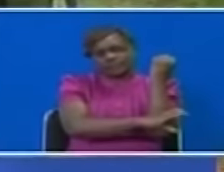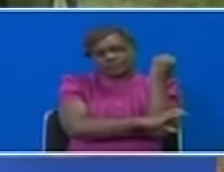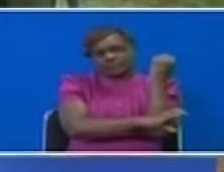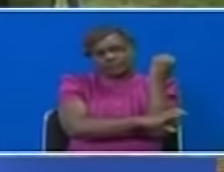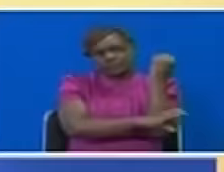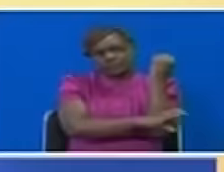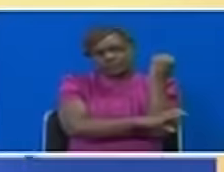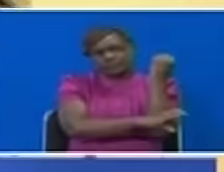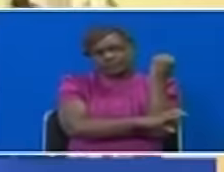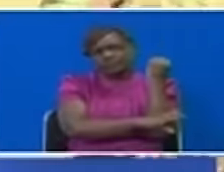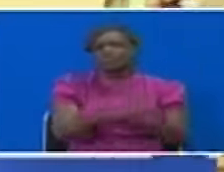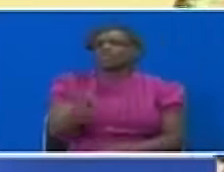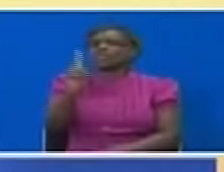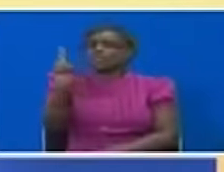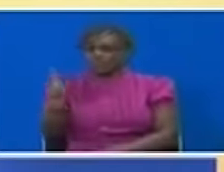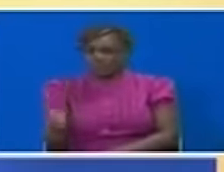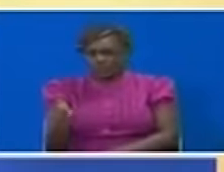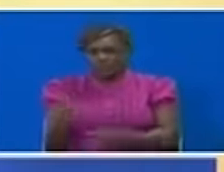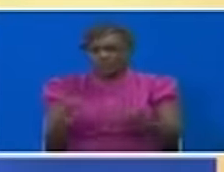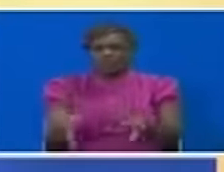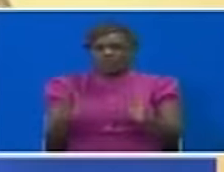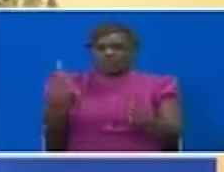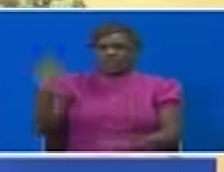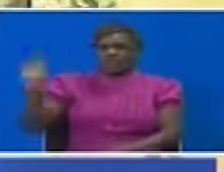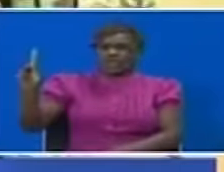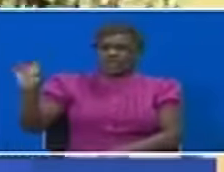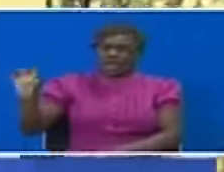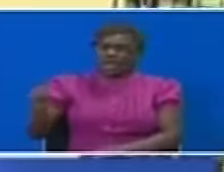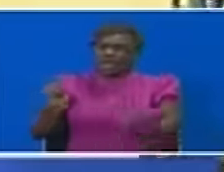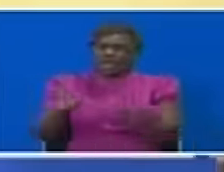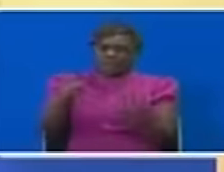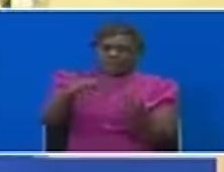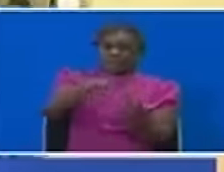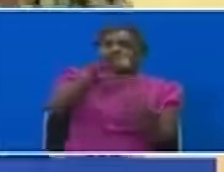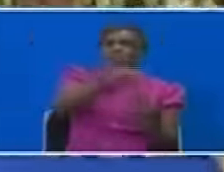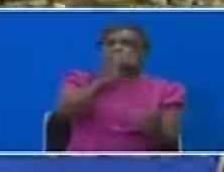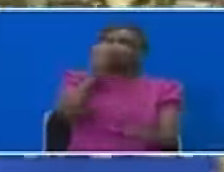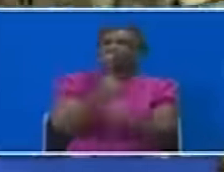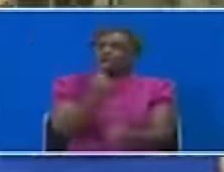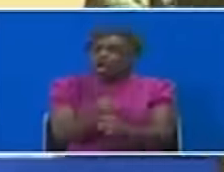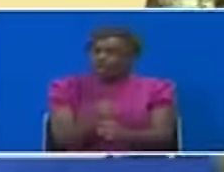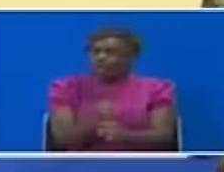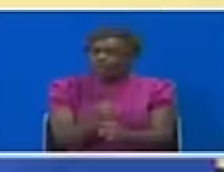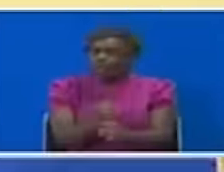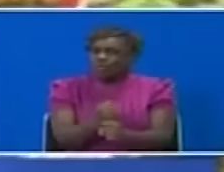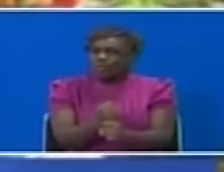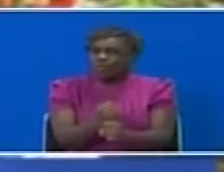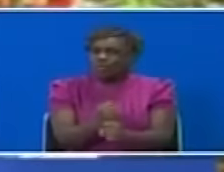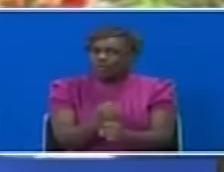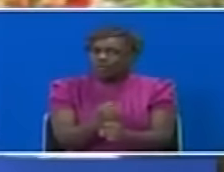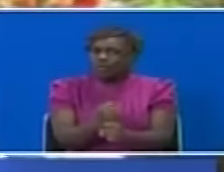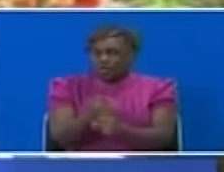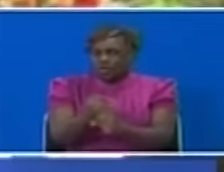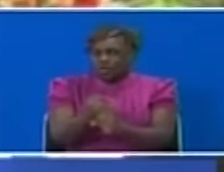ilimuondoa mchanga. Je, maafisa wa Reke huwa na hiari ya kuchagua misheni ya kwenda katika muda mahususi kwao?